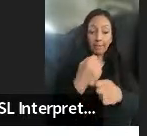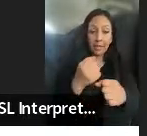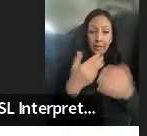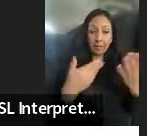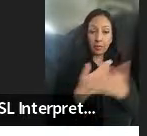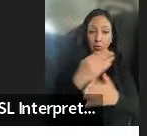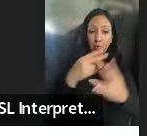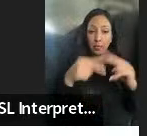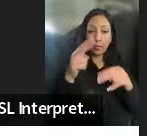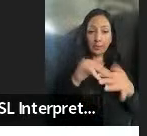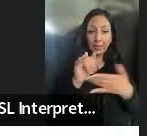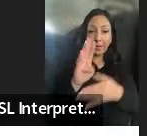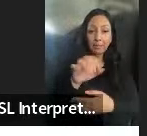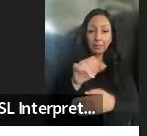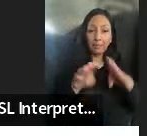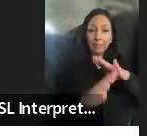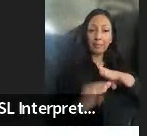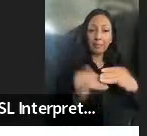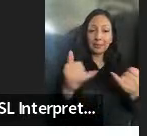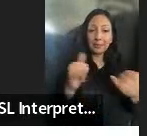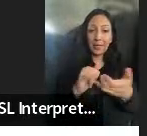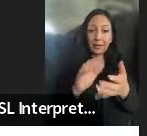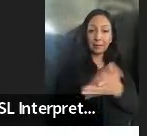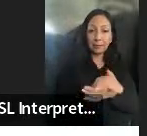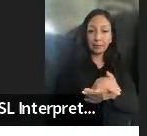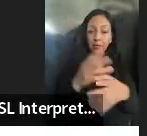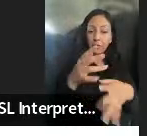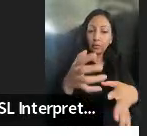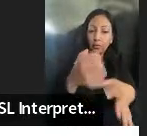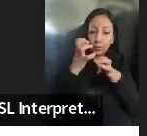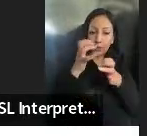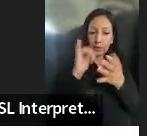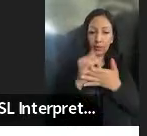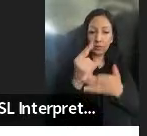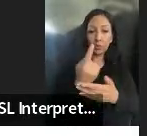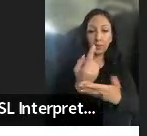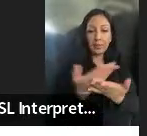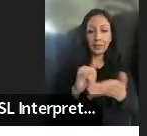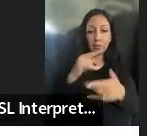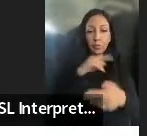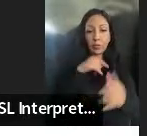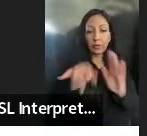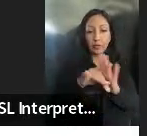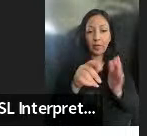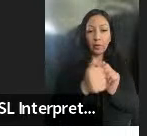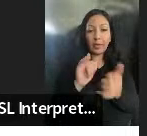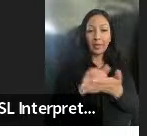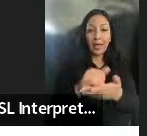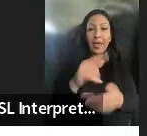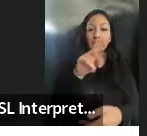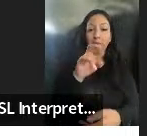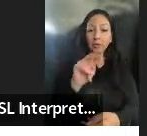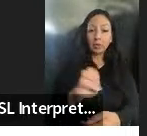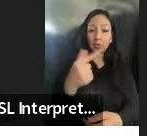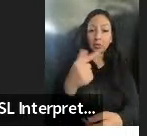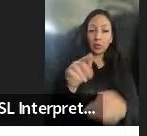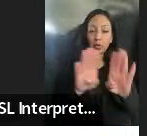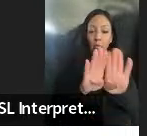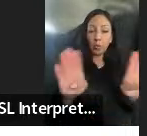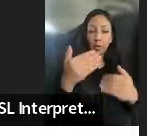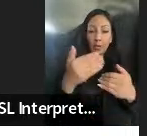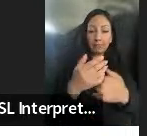the baseline energy code requirements are extremely strict. And that has been one of the things that we've found with that zone green wall area